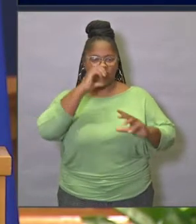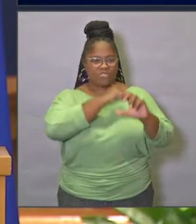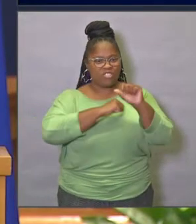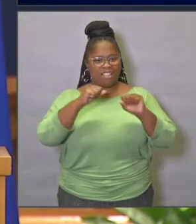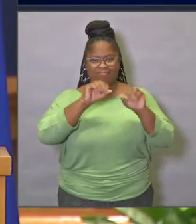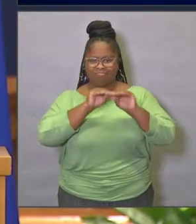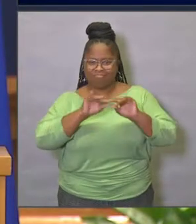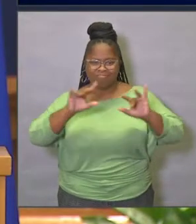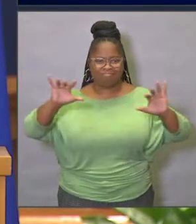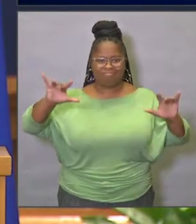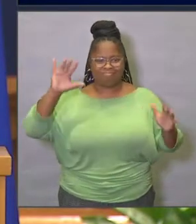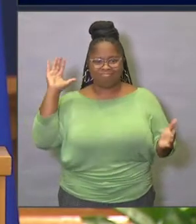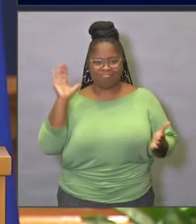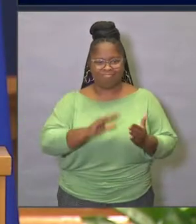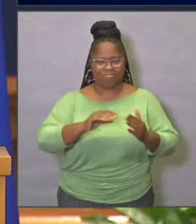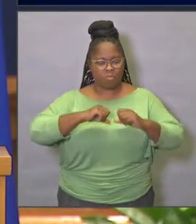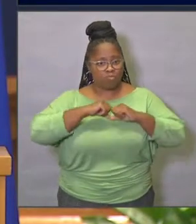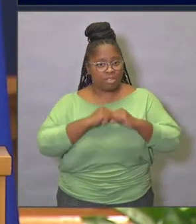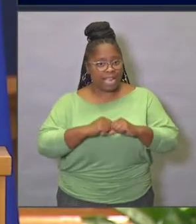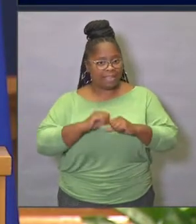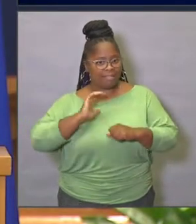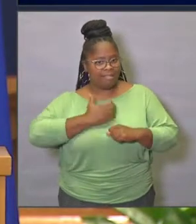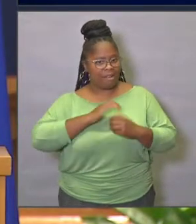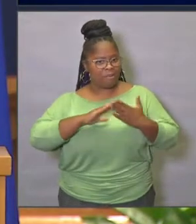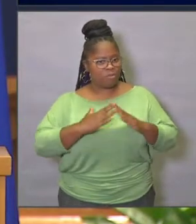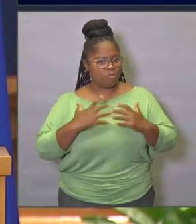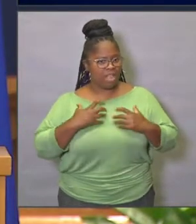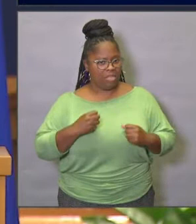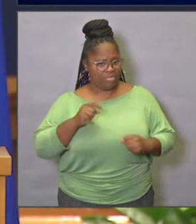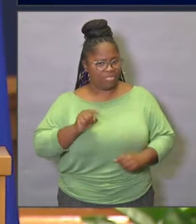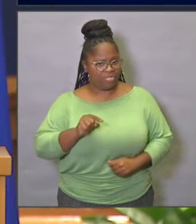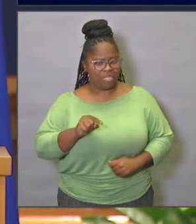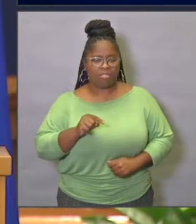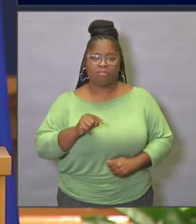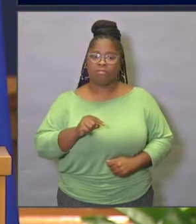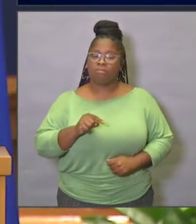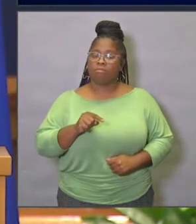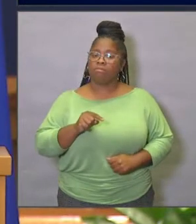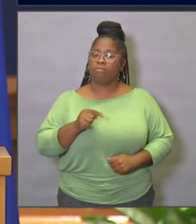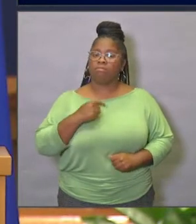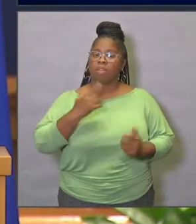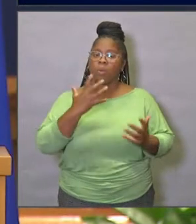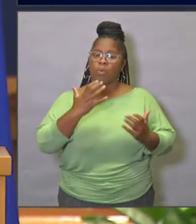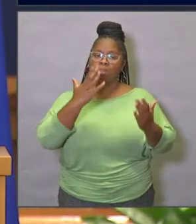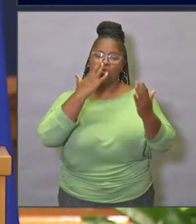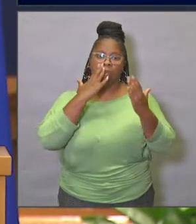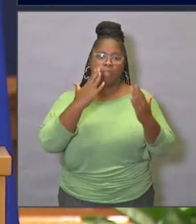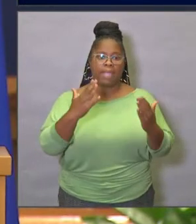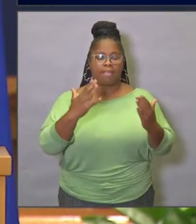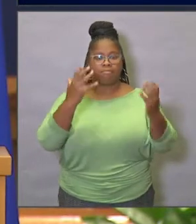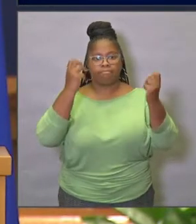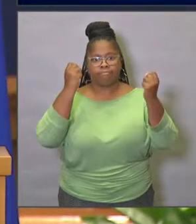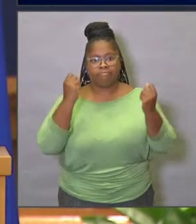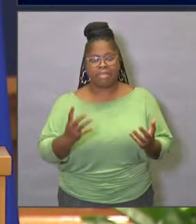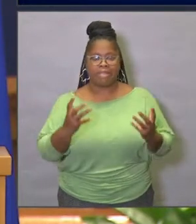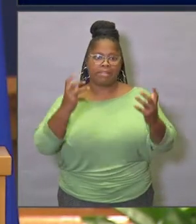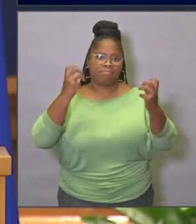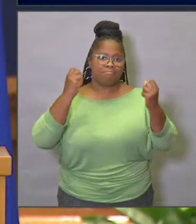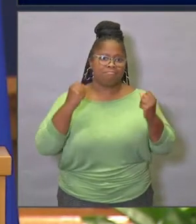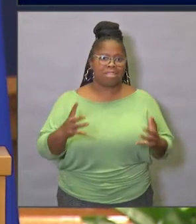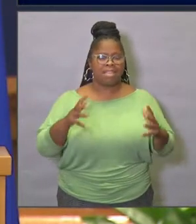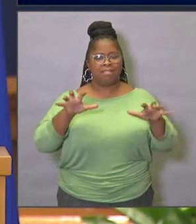of COVID-19 and protecting the health of our communities. And I want to thank all of the many, many thousands